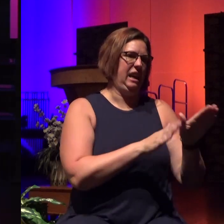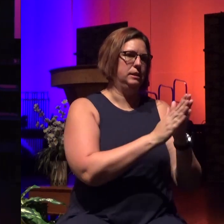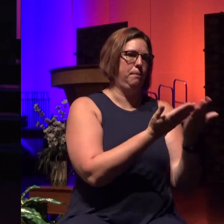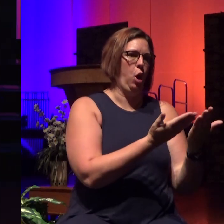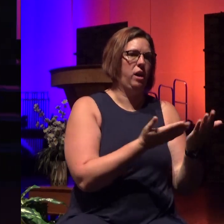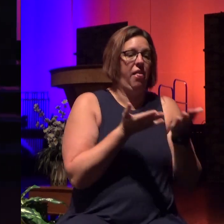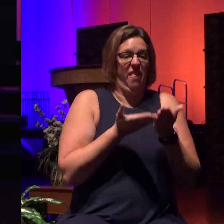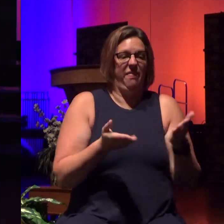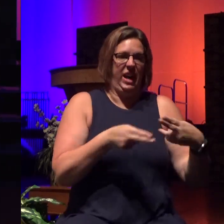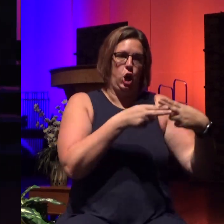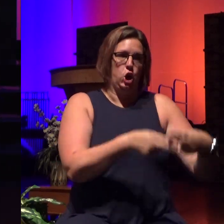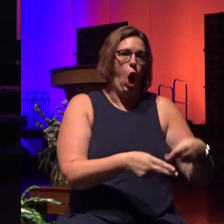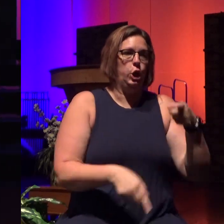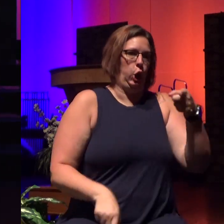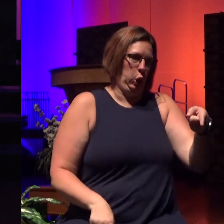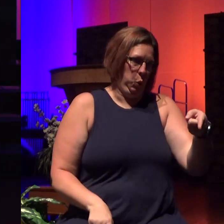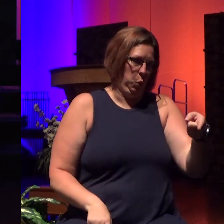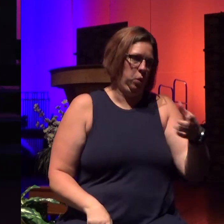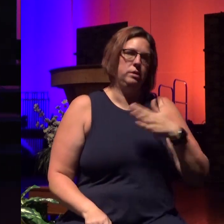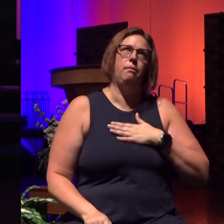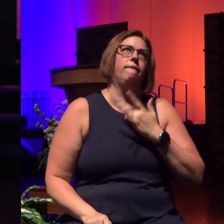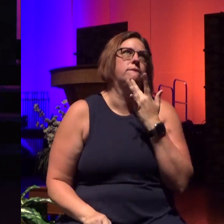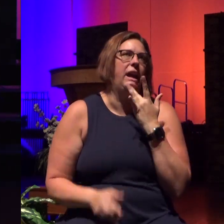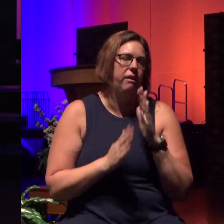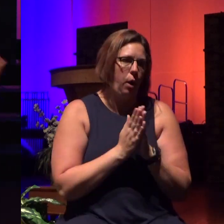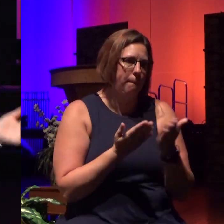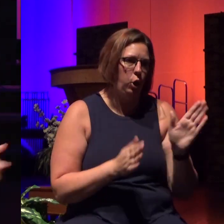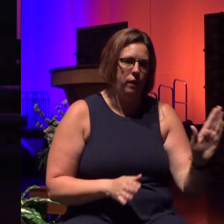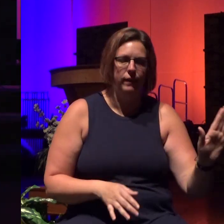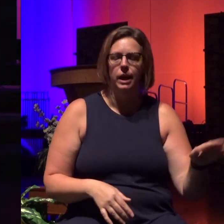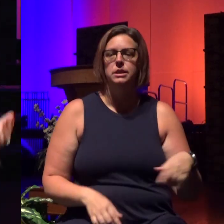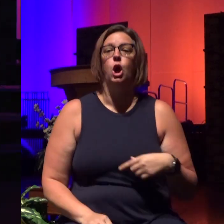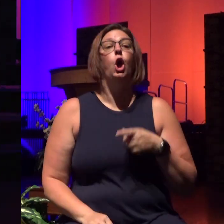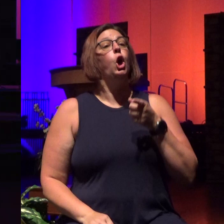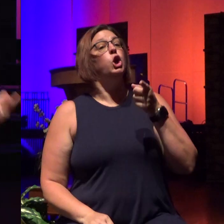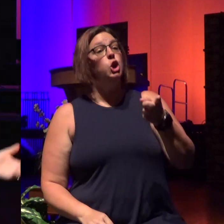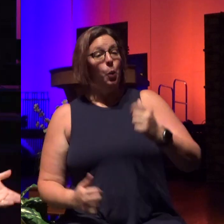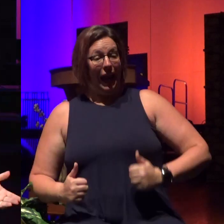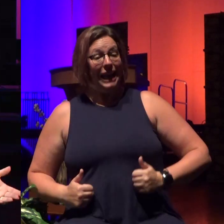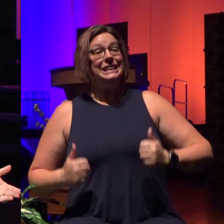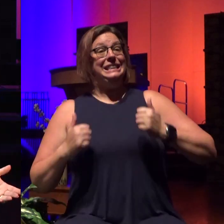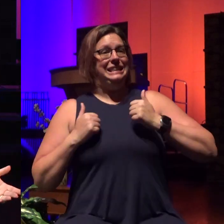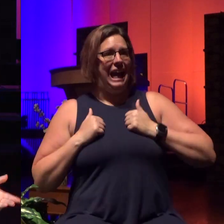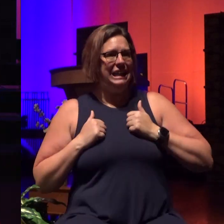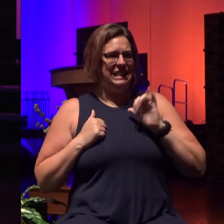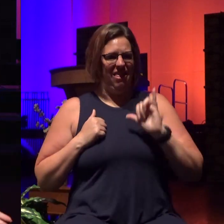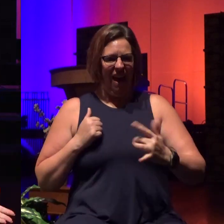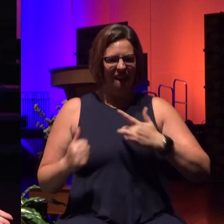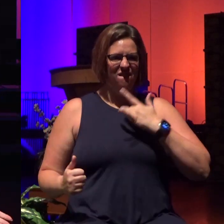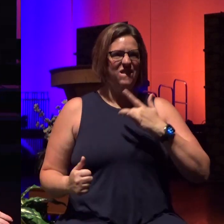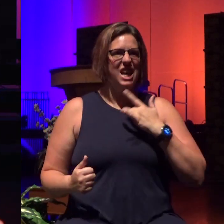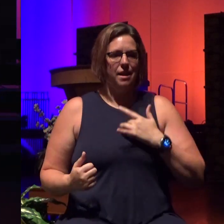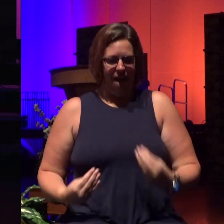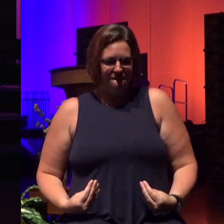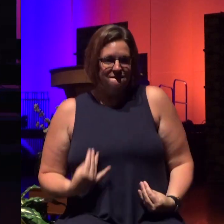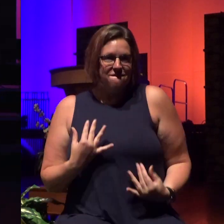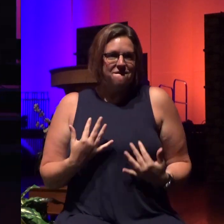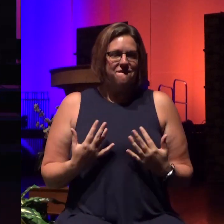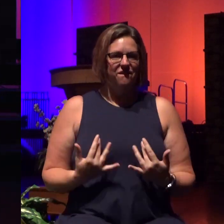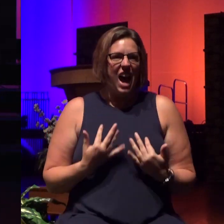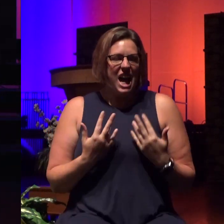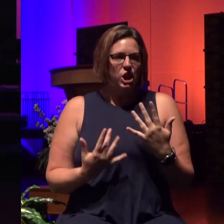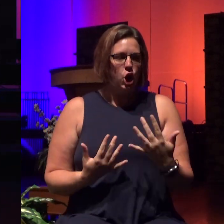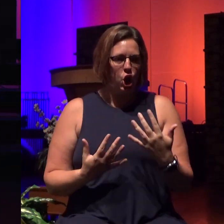My favorite book by him. You exist that divine feeling, fire, imagination, and creativity may